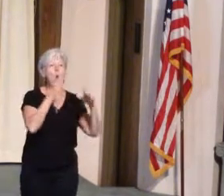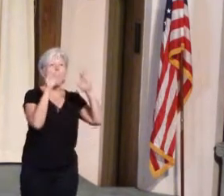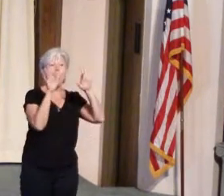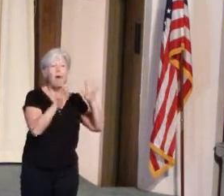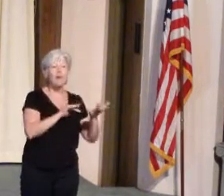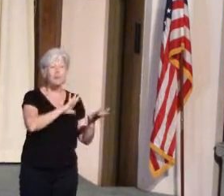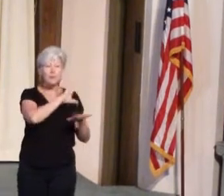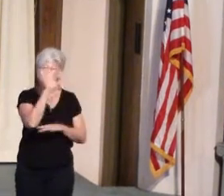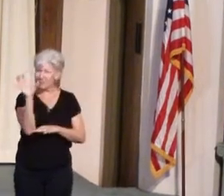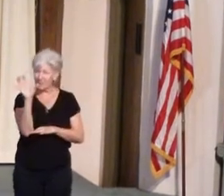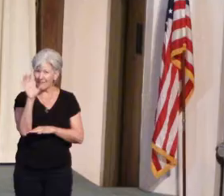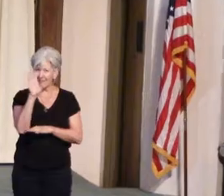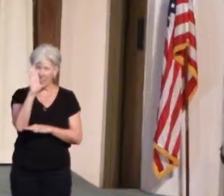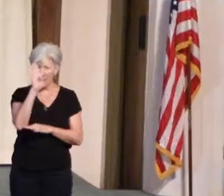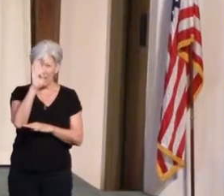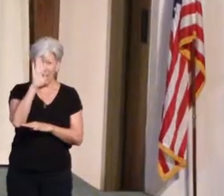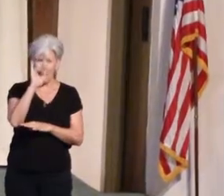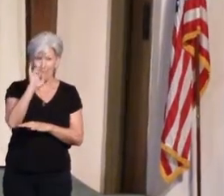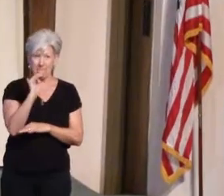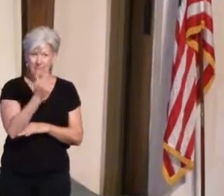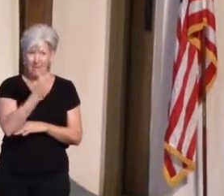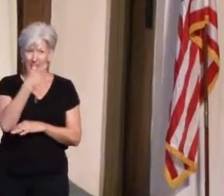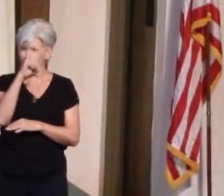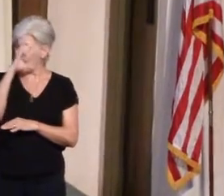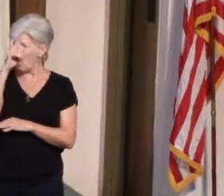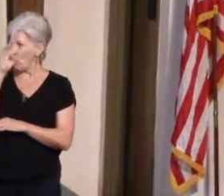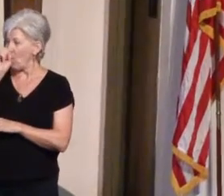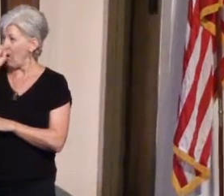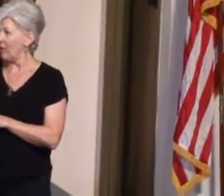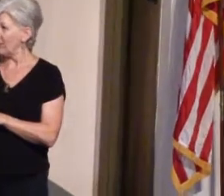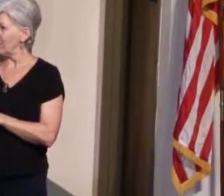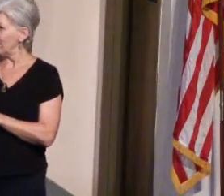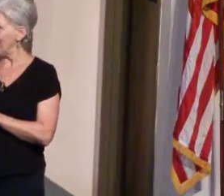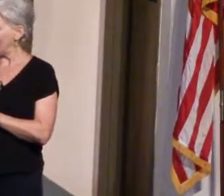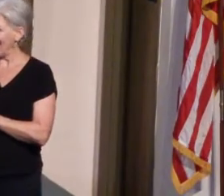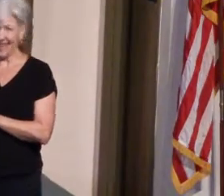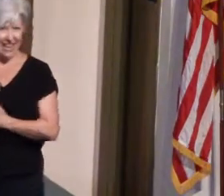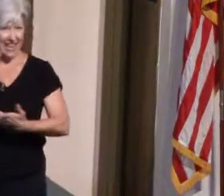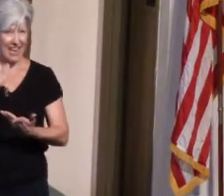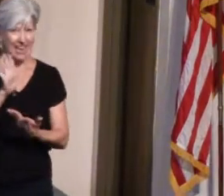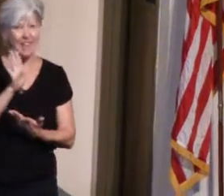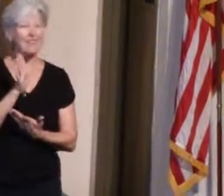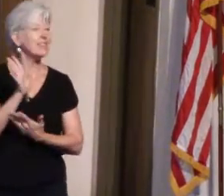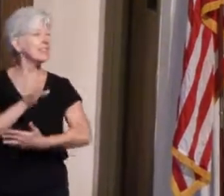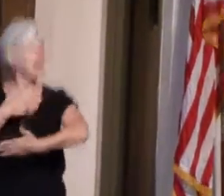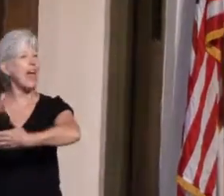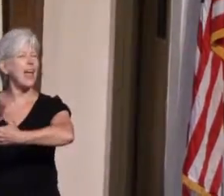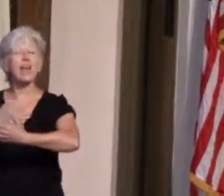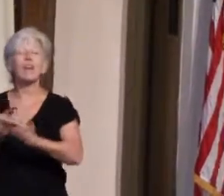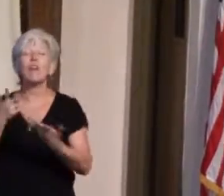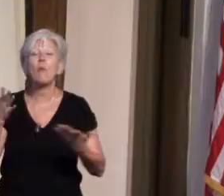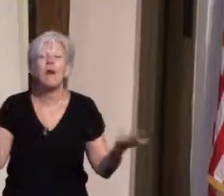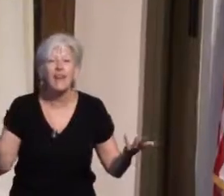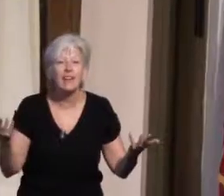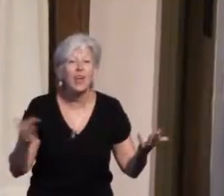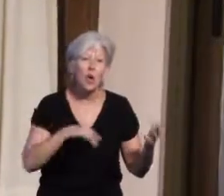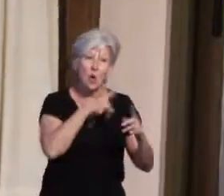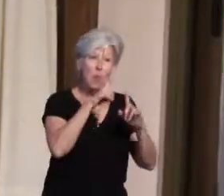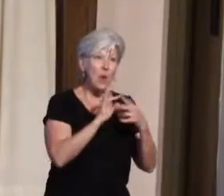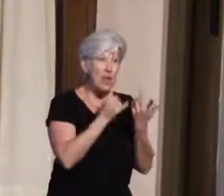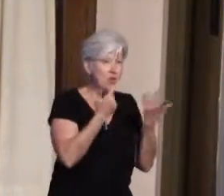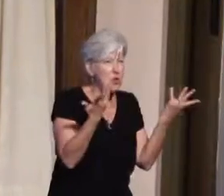Rosemary Clooney sang. What did they sing? When you're worried and you can't sleep, just count your blessings